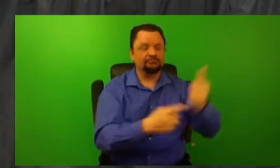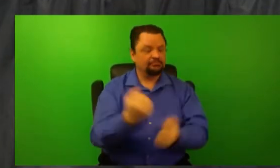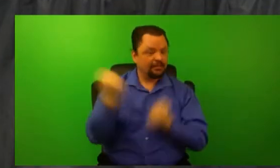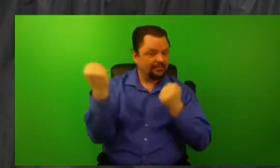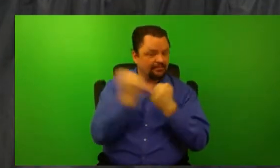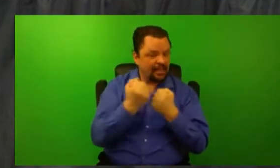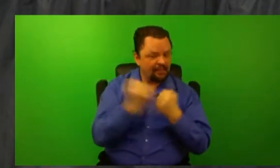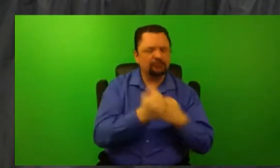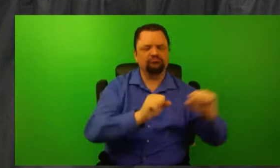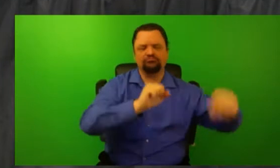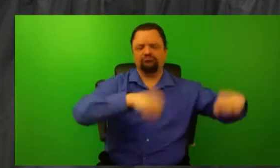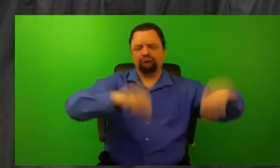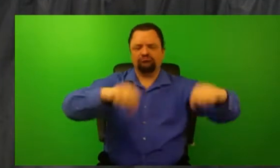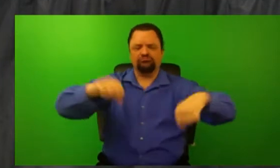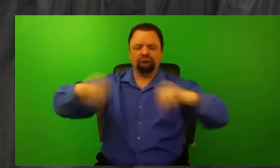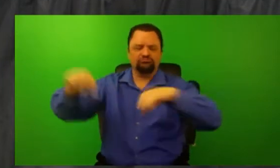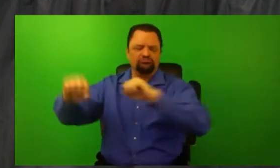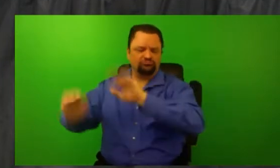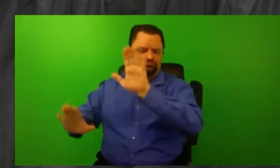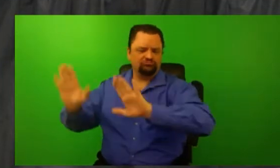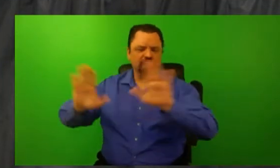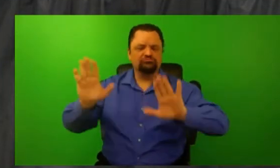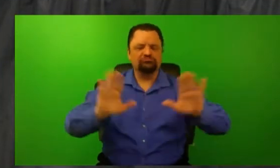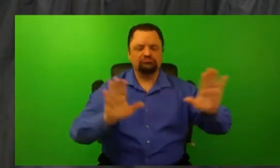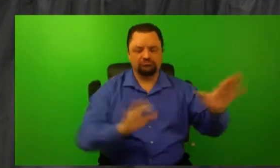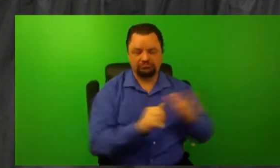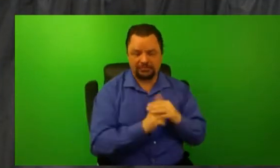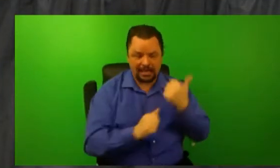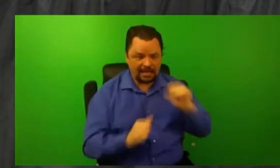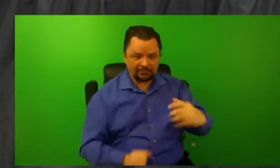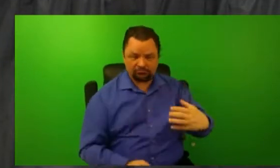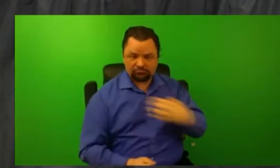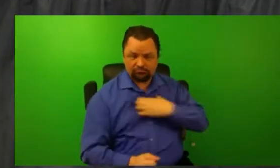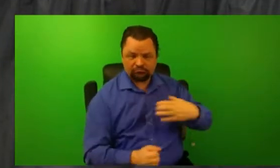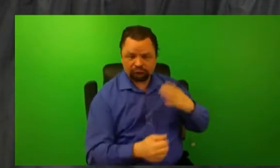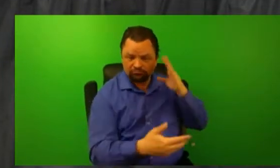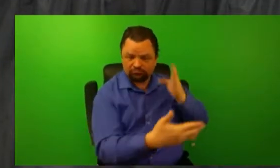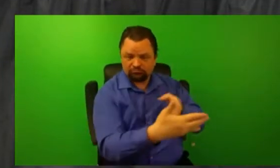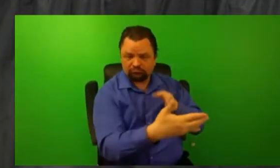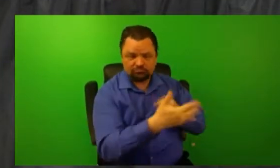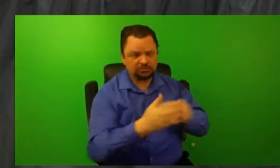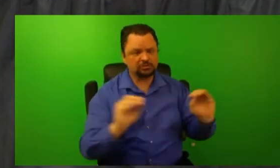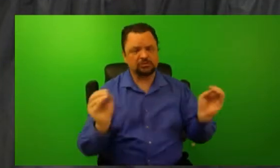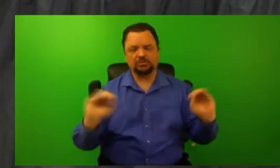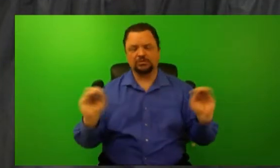That's good. Okay. Well, let's do Board of Health comments. And